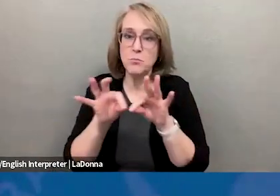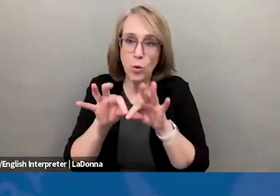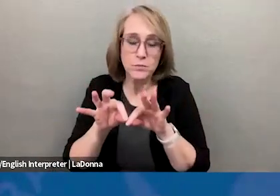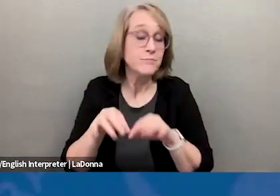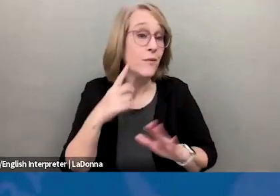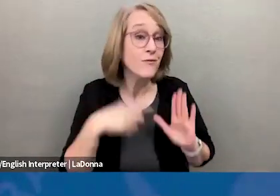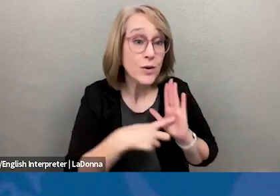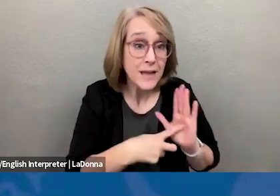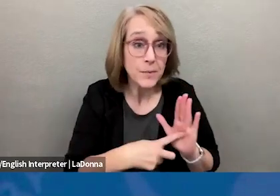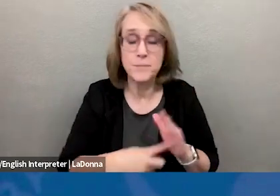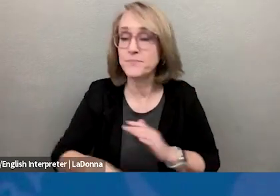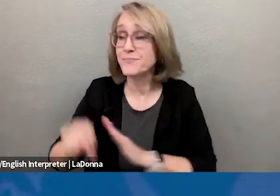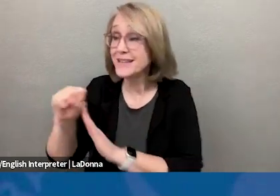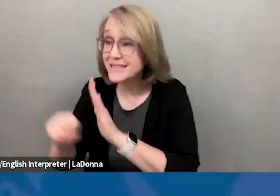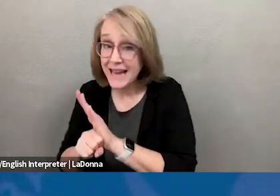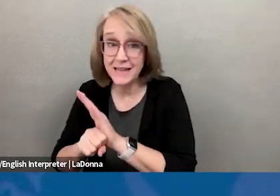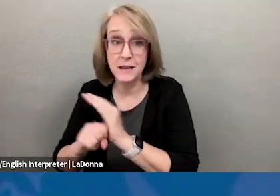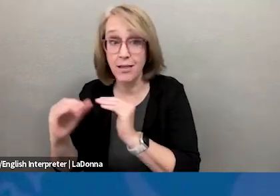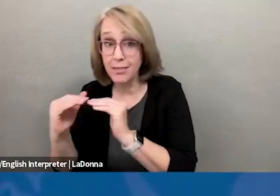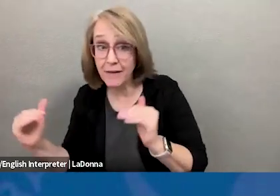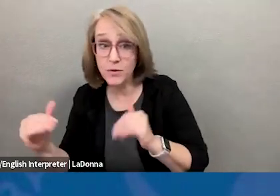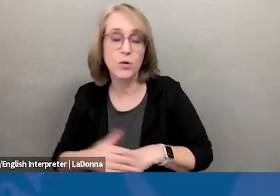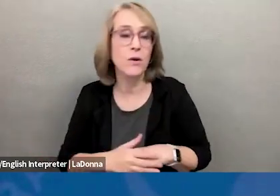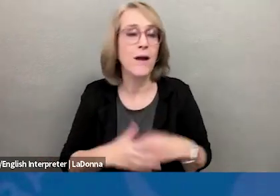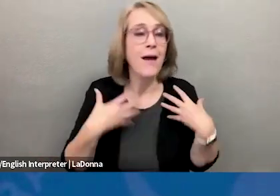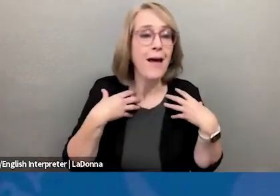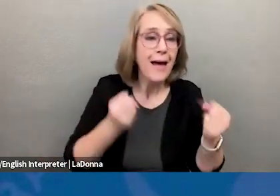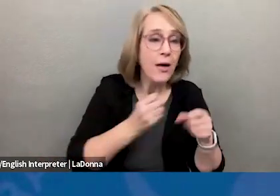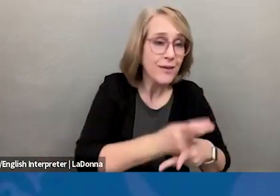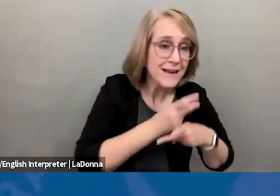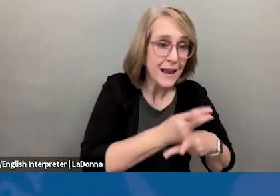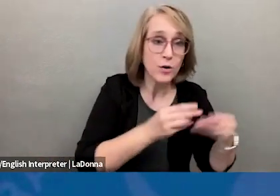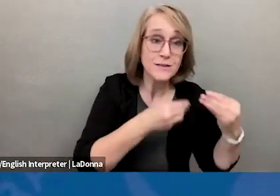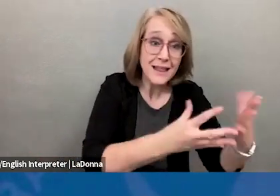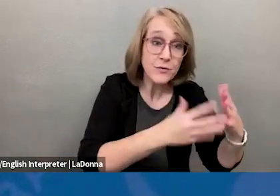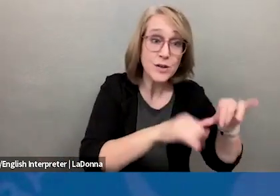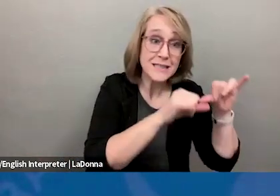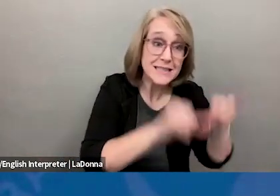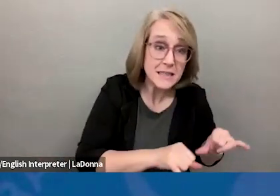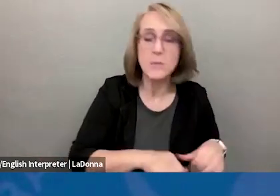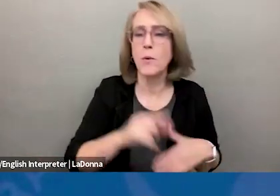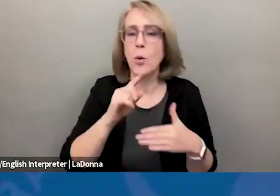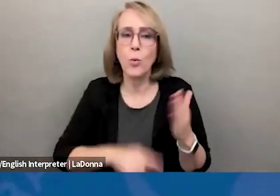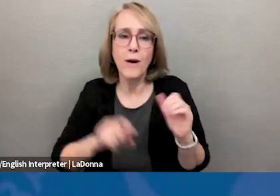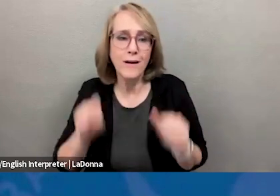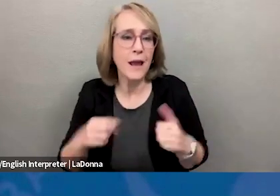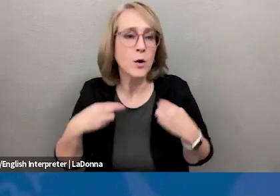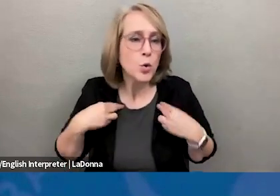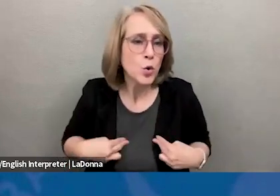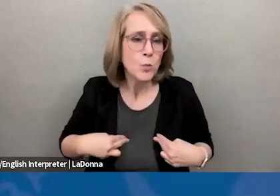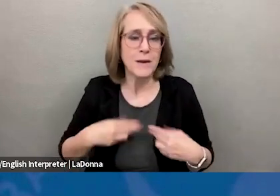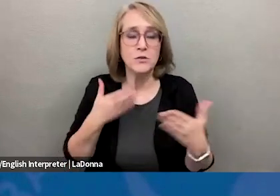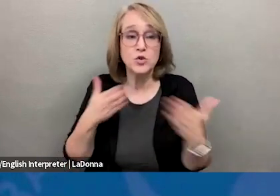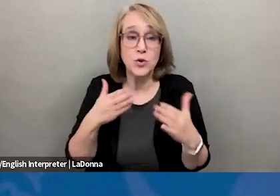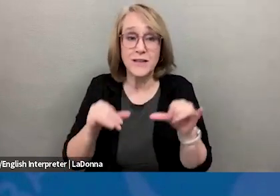For example, what can states do? What's in it for the healthcare delivery system? What's in it for, what can human services delivery